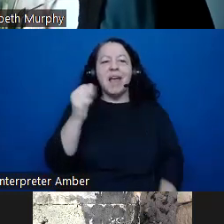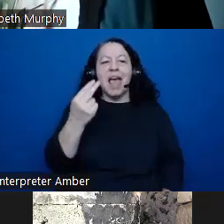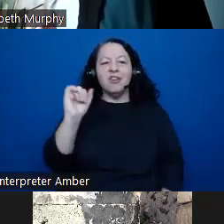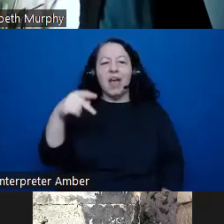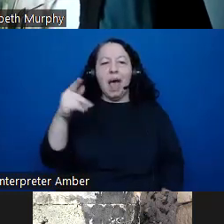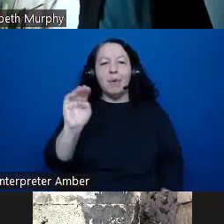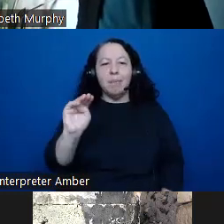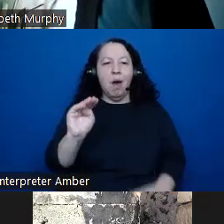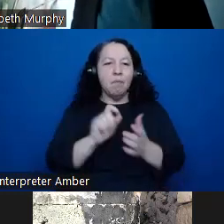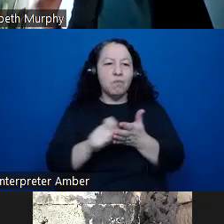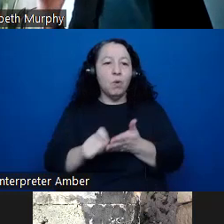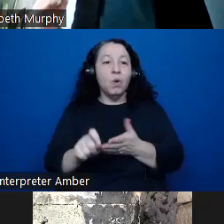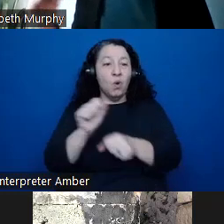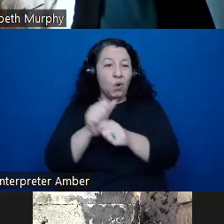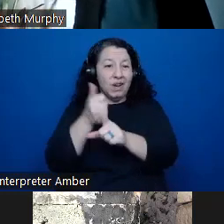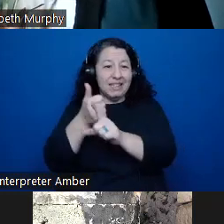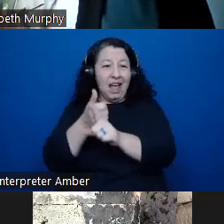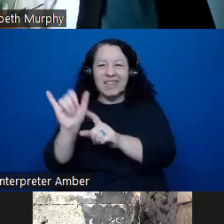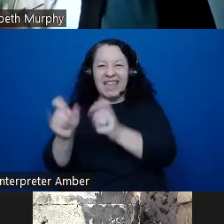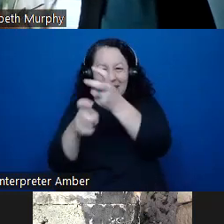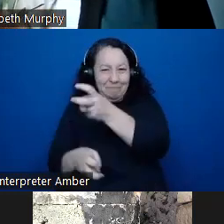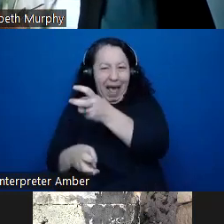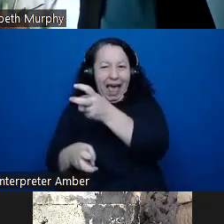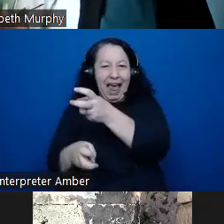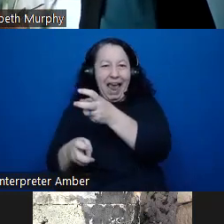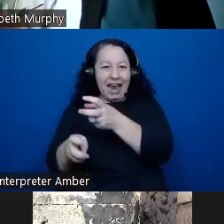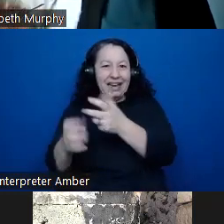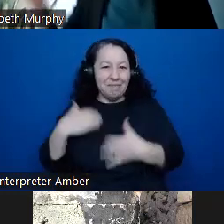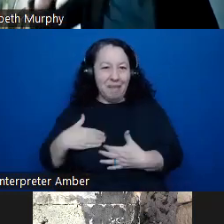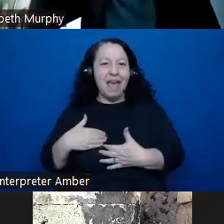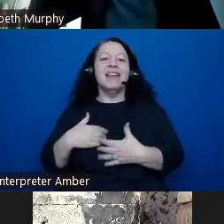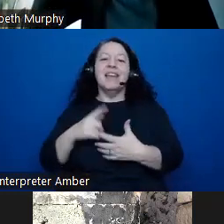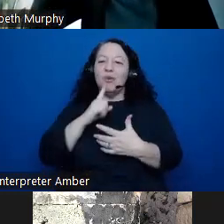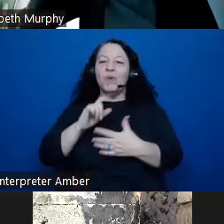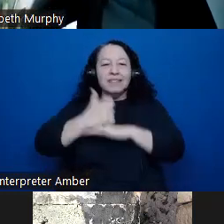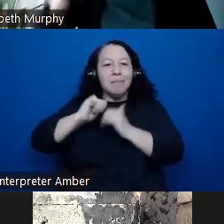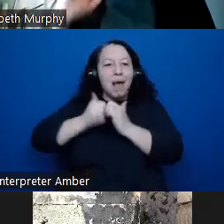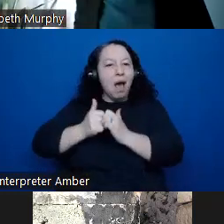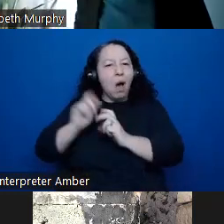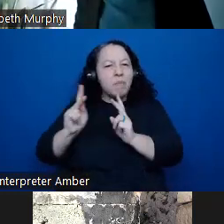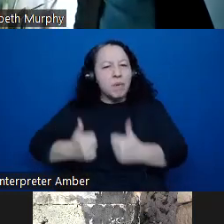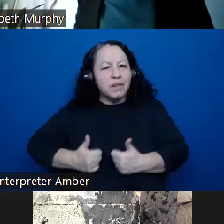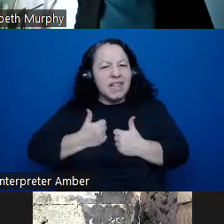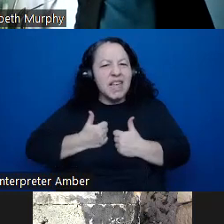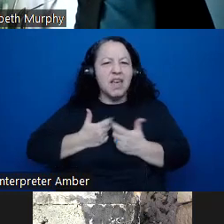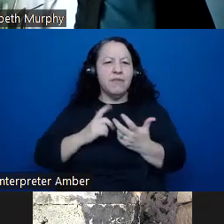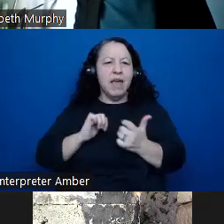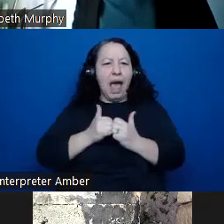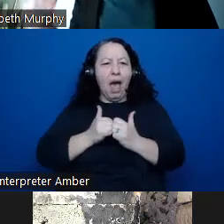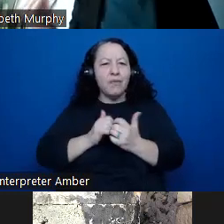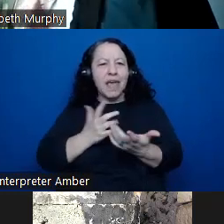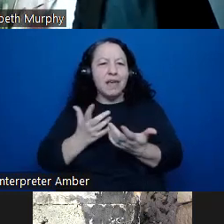structures the way people live, how they make contact with material and social reality, and how they achieve status and